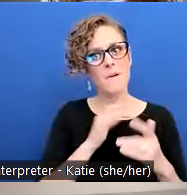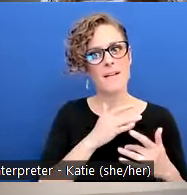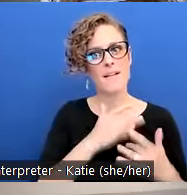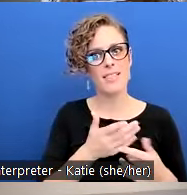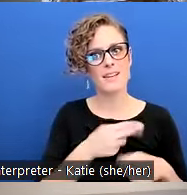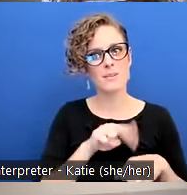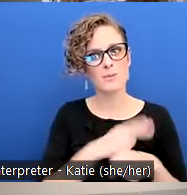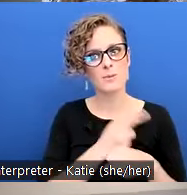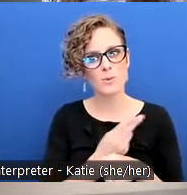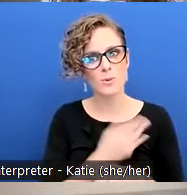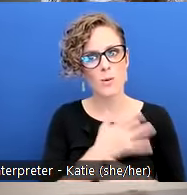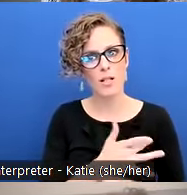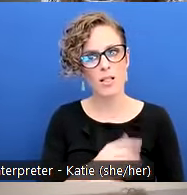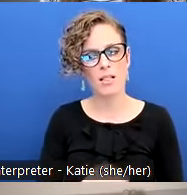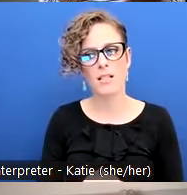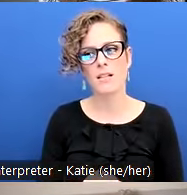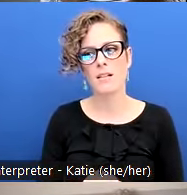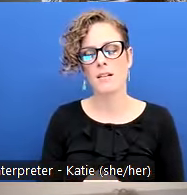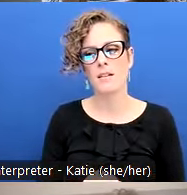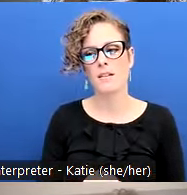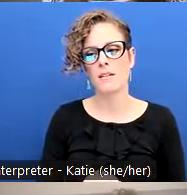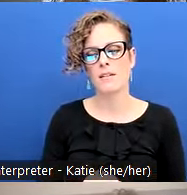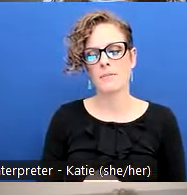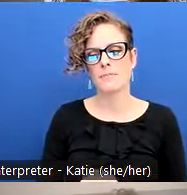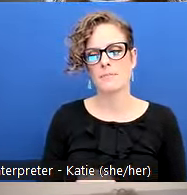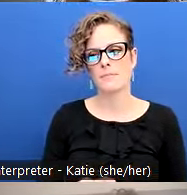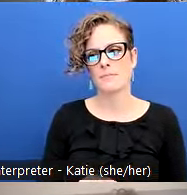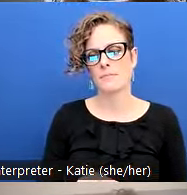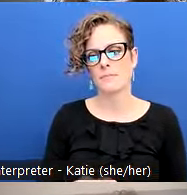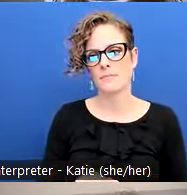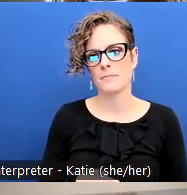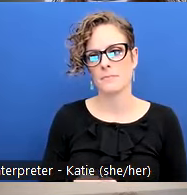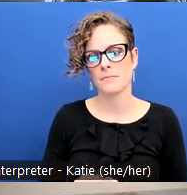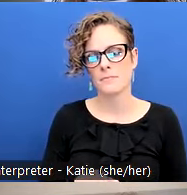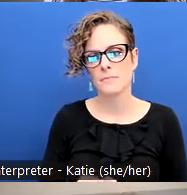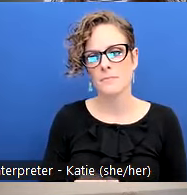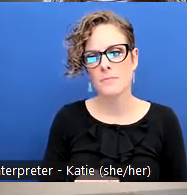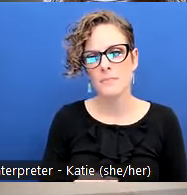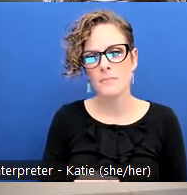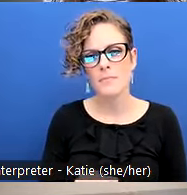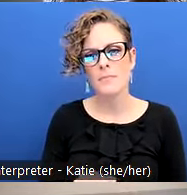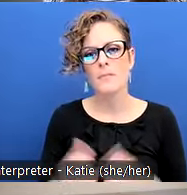There were also some concerns around the fact that there aren't currently a lot of compliance reviews,